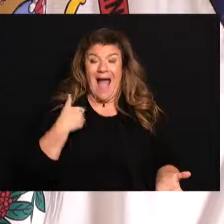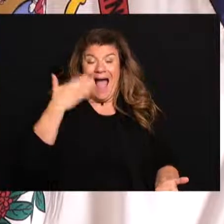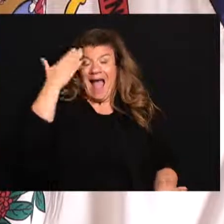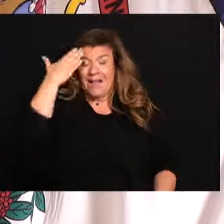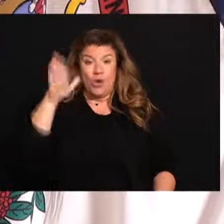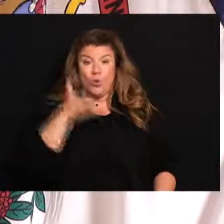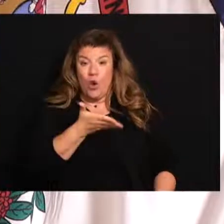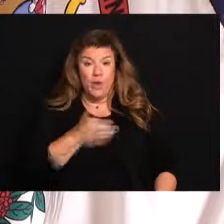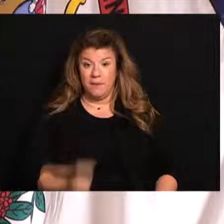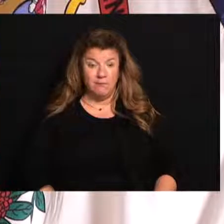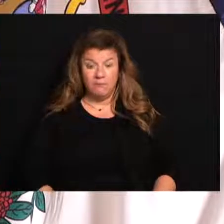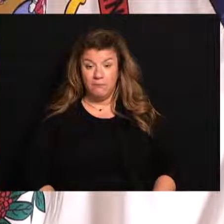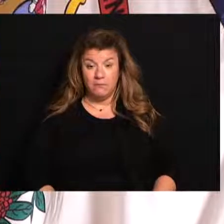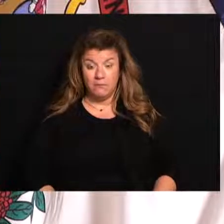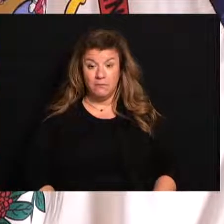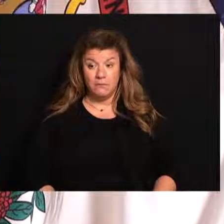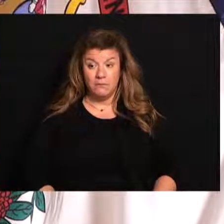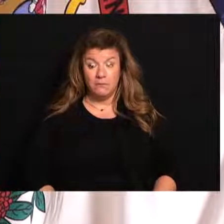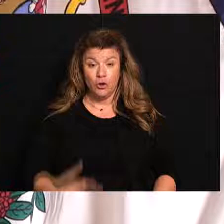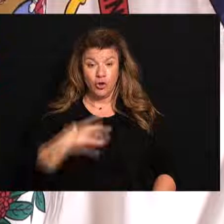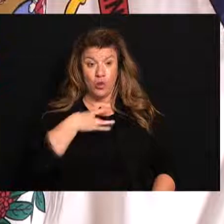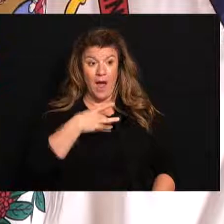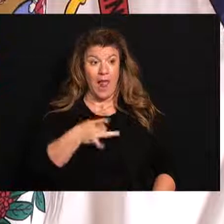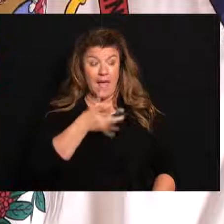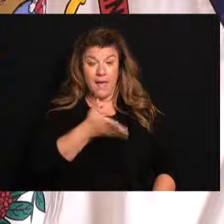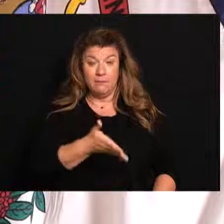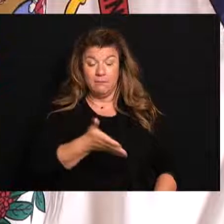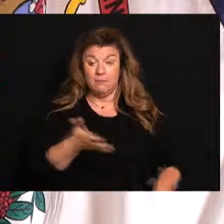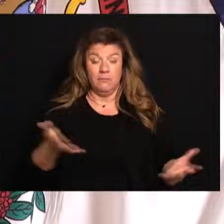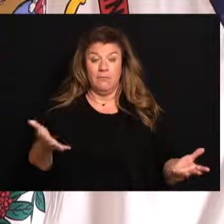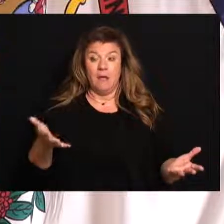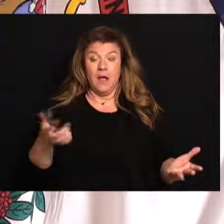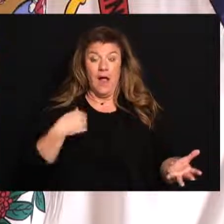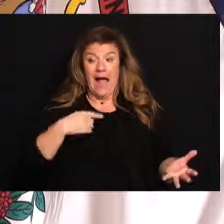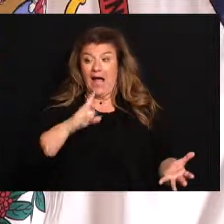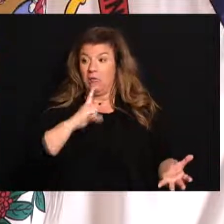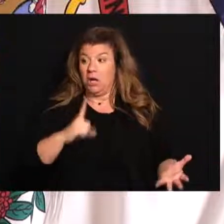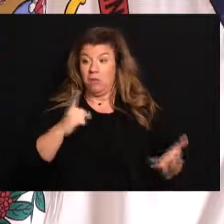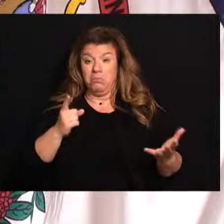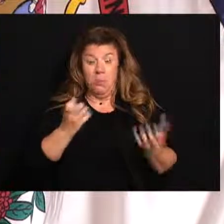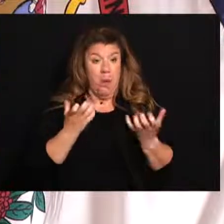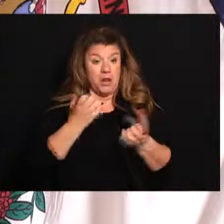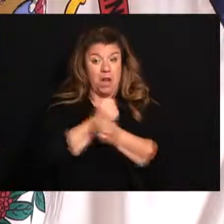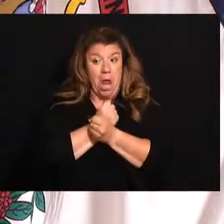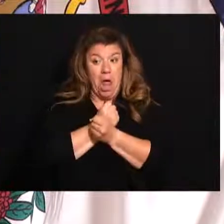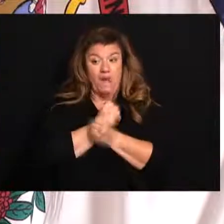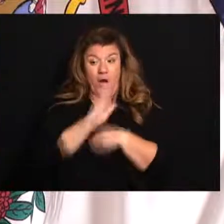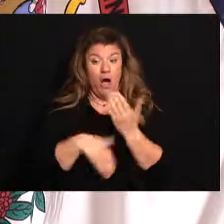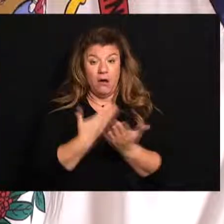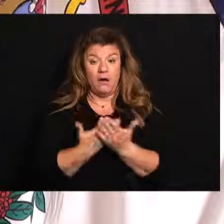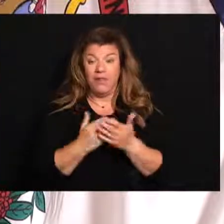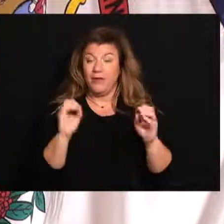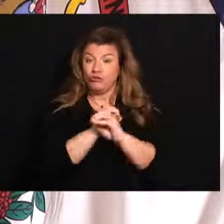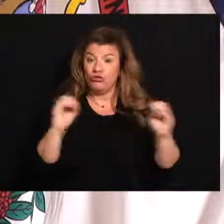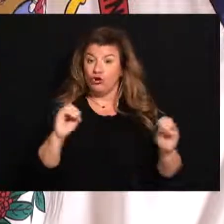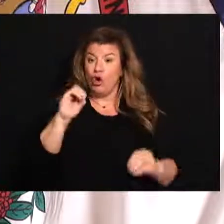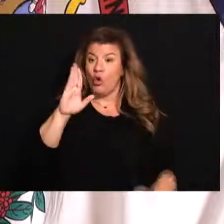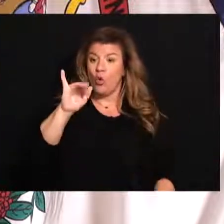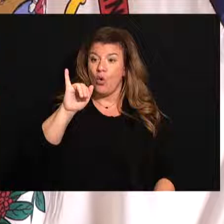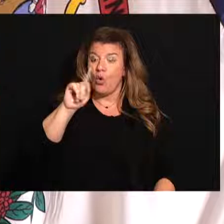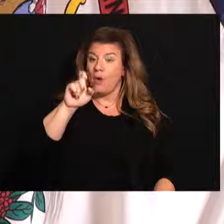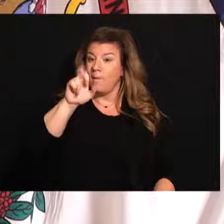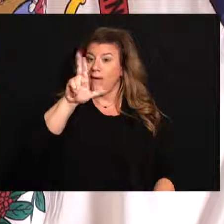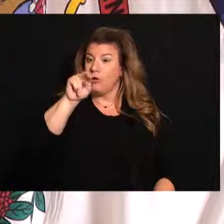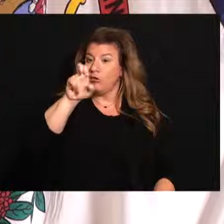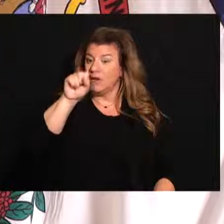the man. Do I like him? Well, I try to love everybody. There is no bitterness. I don't know where you come up